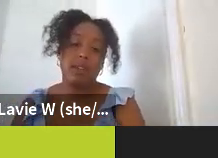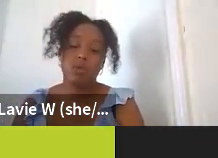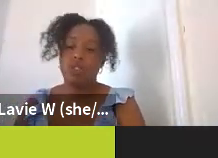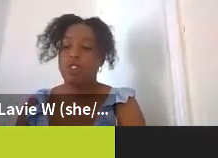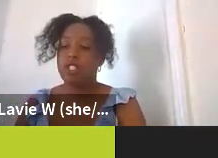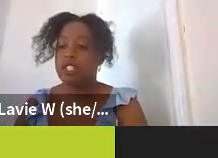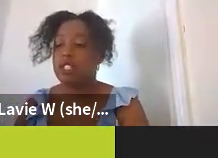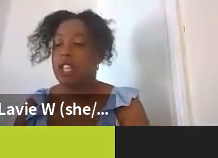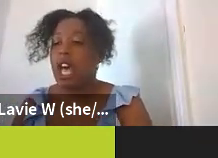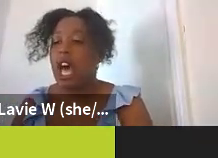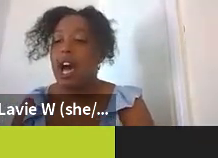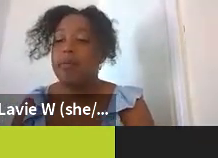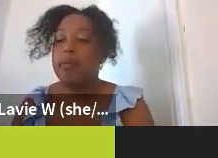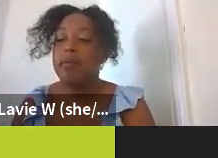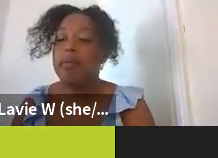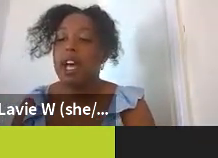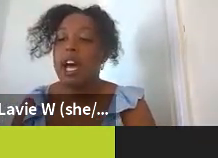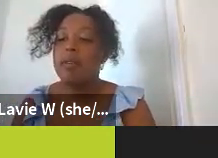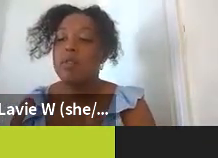associated sometimes with circuses,